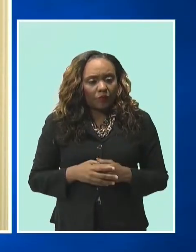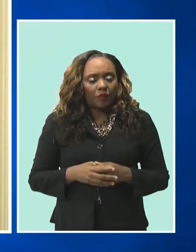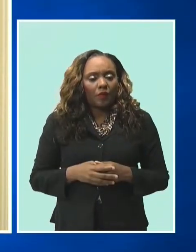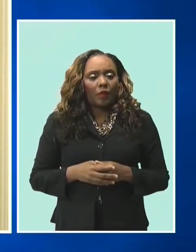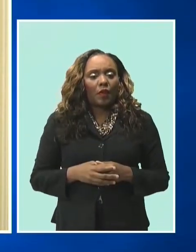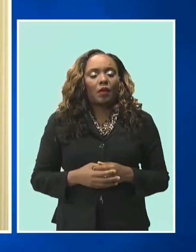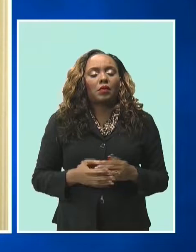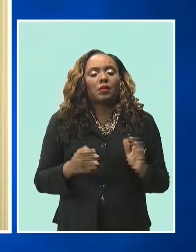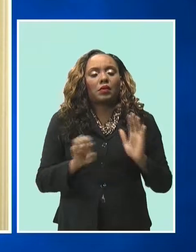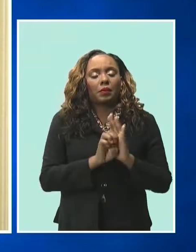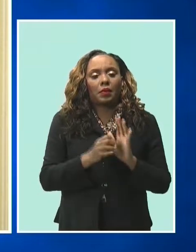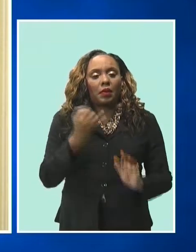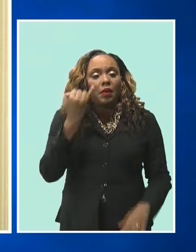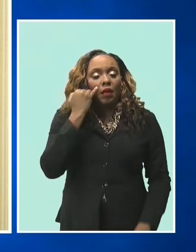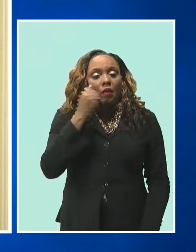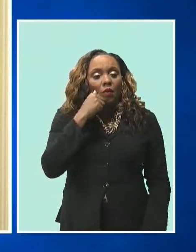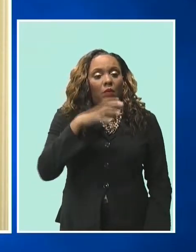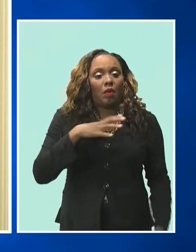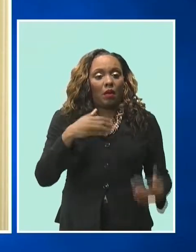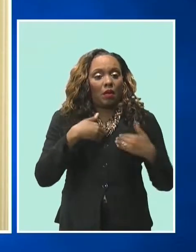woman is working as a waitress,